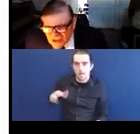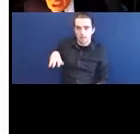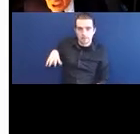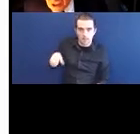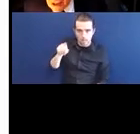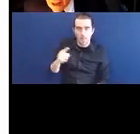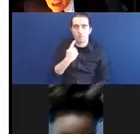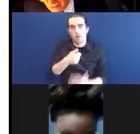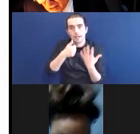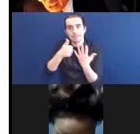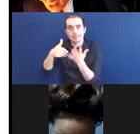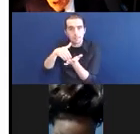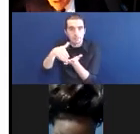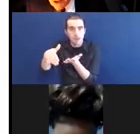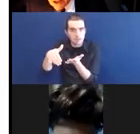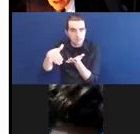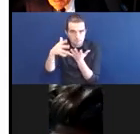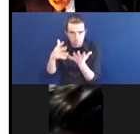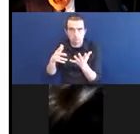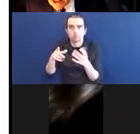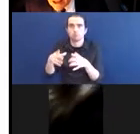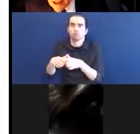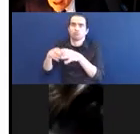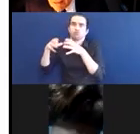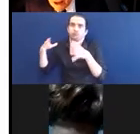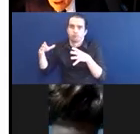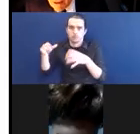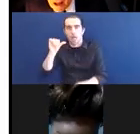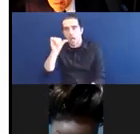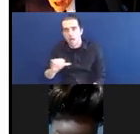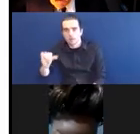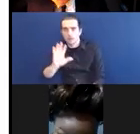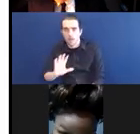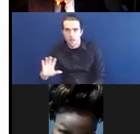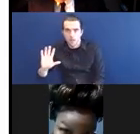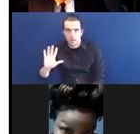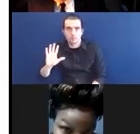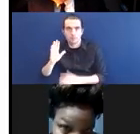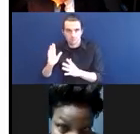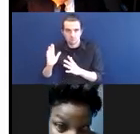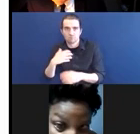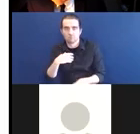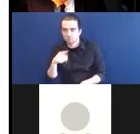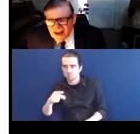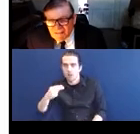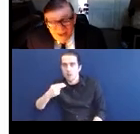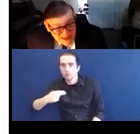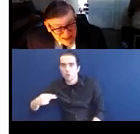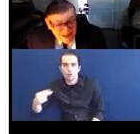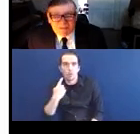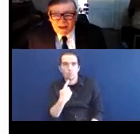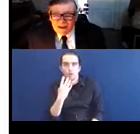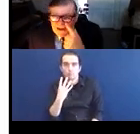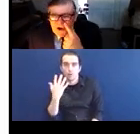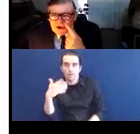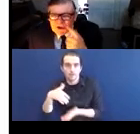smaller countries, but still quite big. Thailand, 69 million, Myanmar, 53 million, Vietnam,